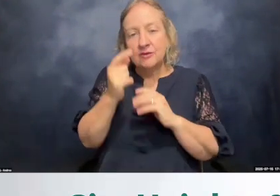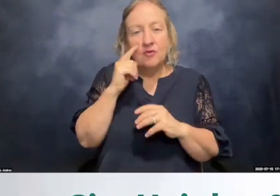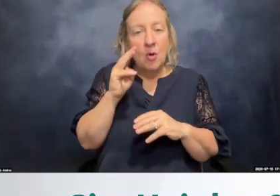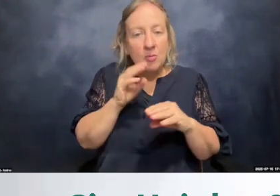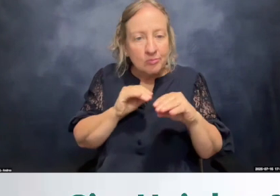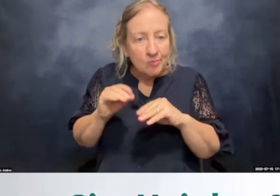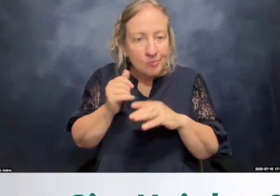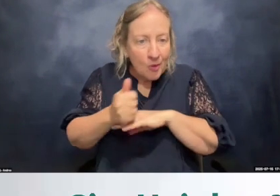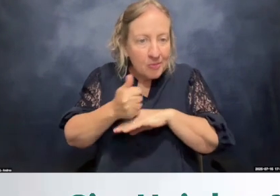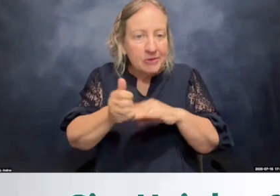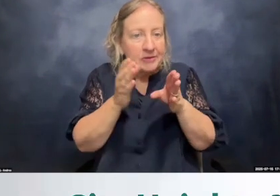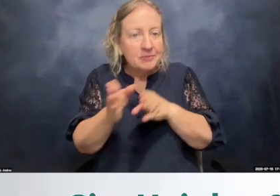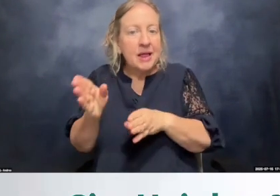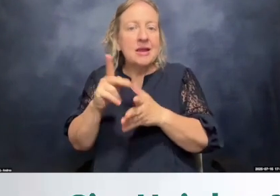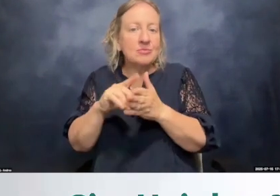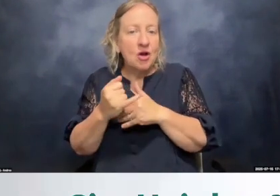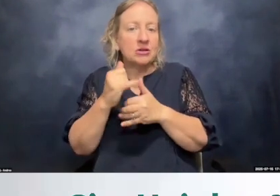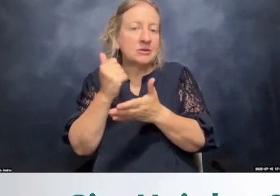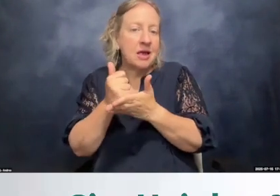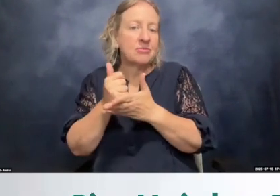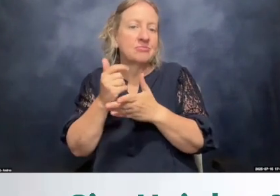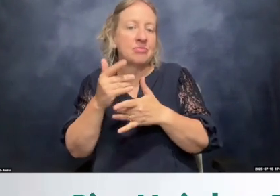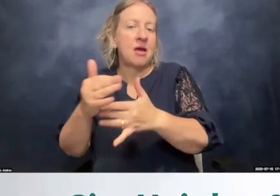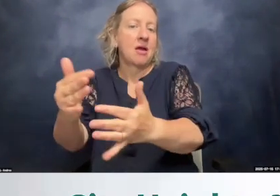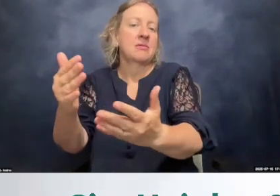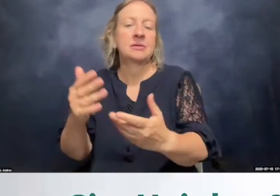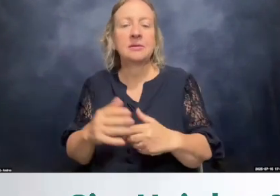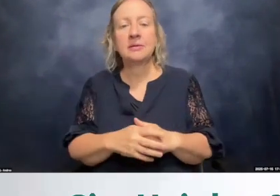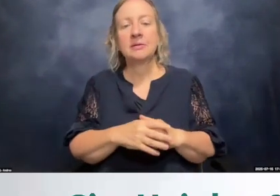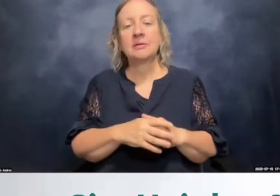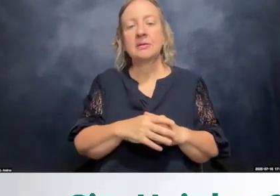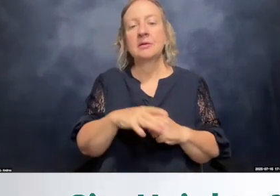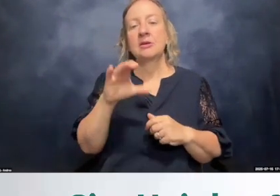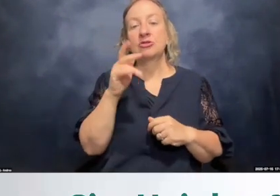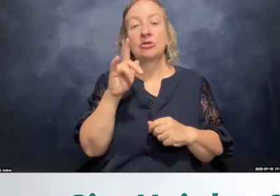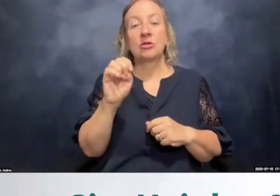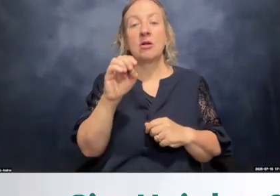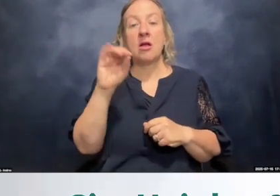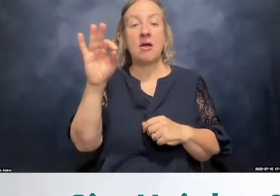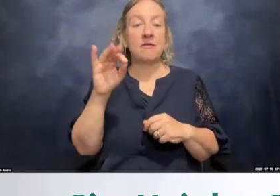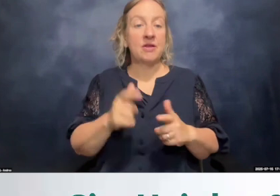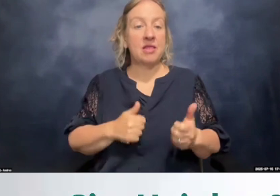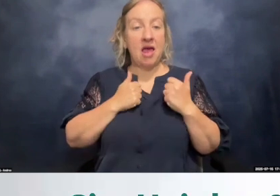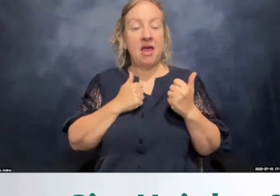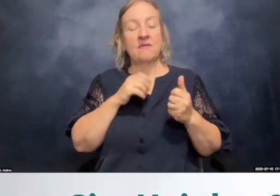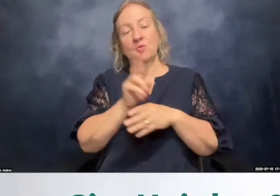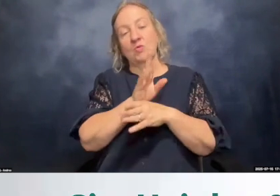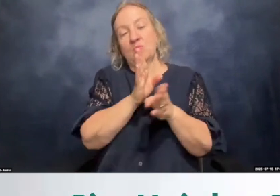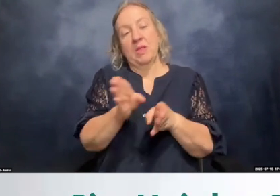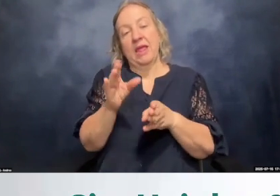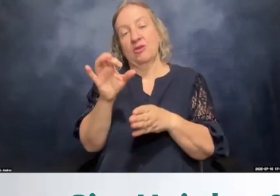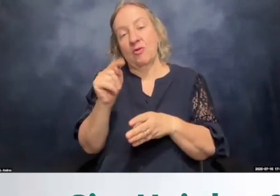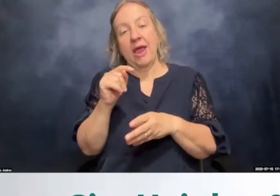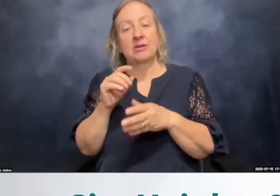is stronger partnerships lead to stronger outcomes. Circle of Life used our planning grant to deepen collaboration with the city of